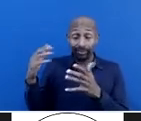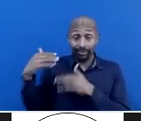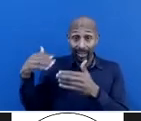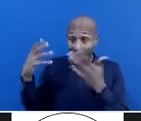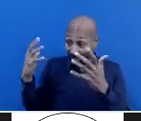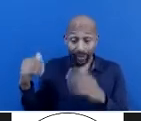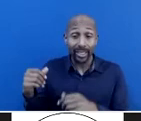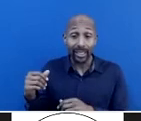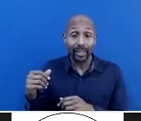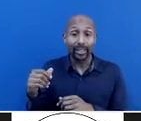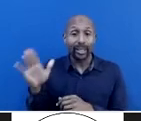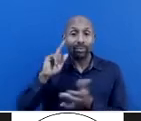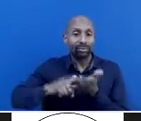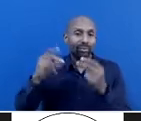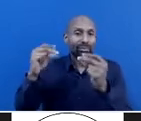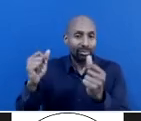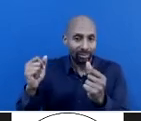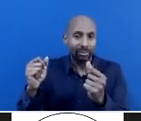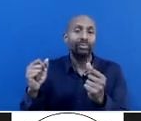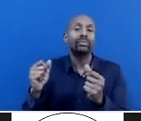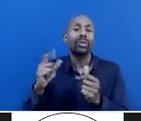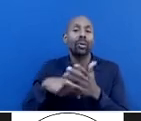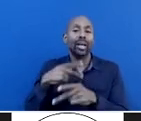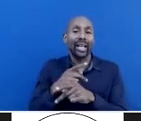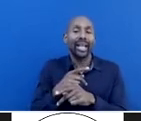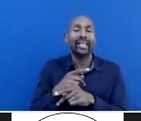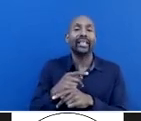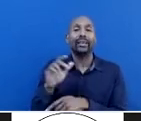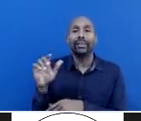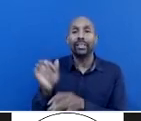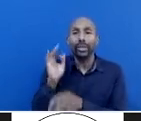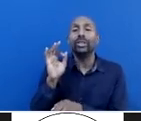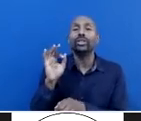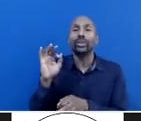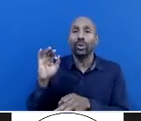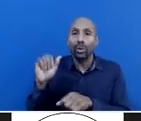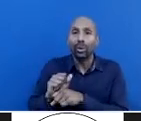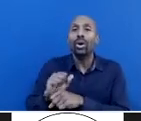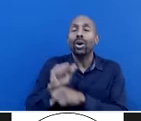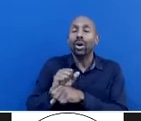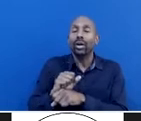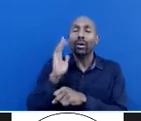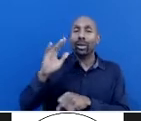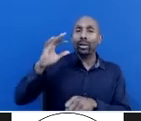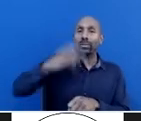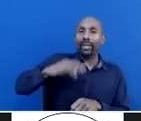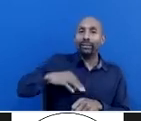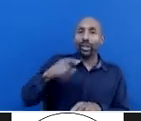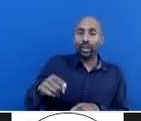easily recognize what kind of, spiritual practices are going to be most beneficial for the sublimation of your ego at any point in time. Yeah, go